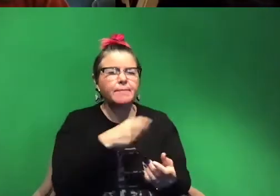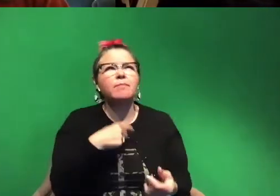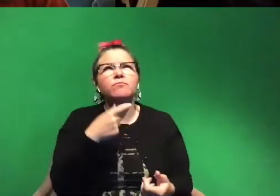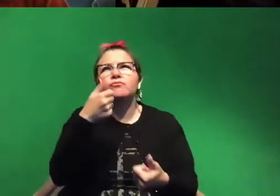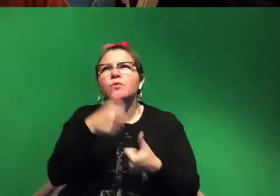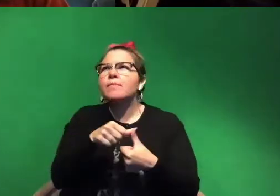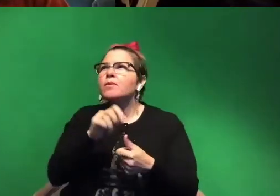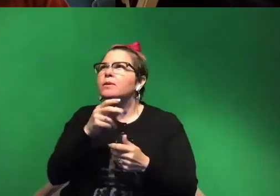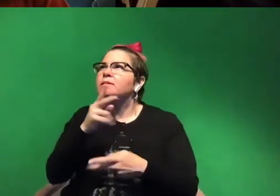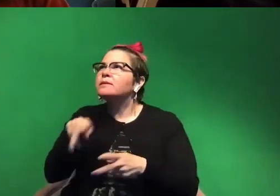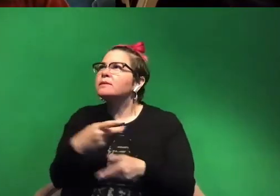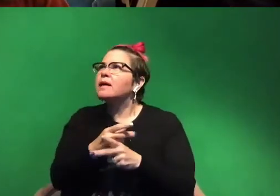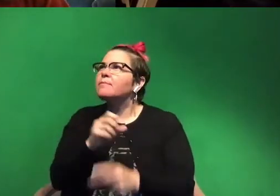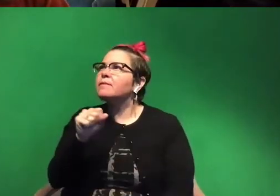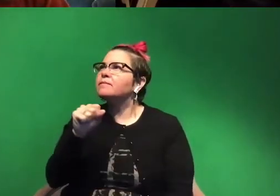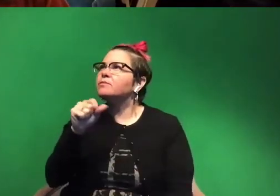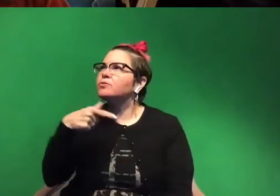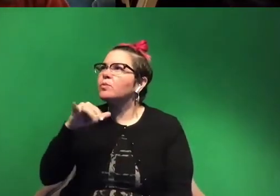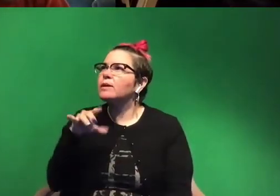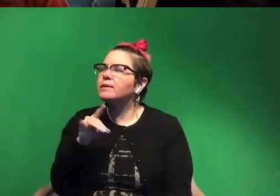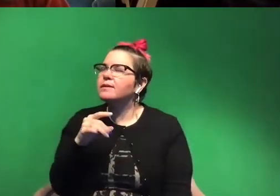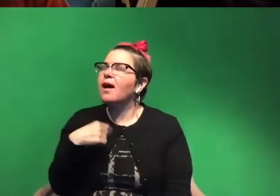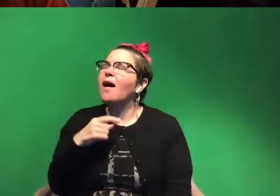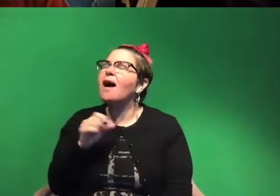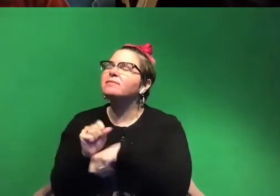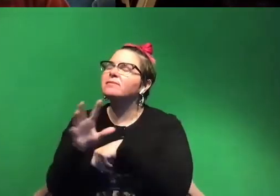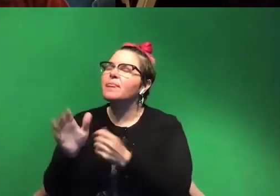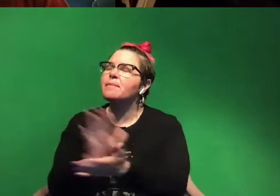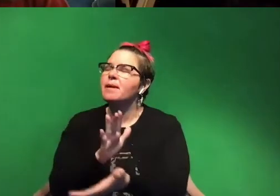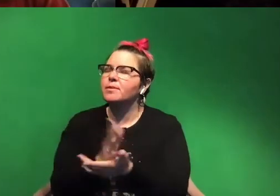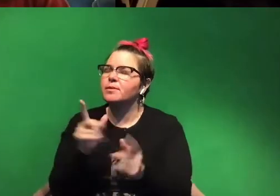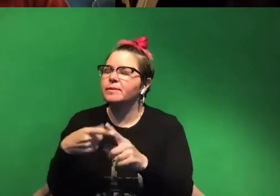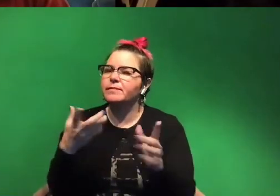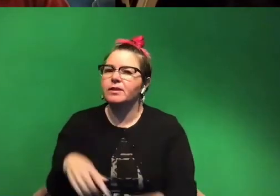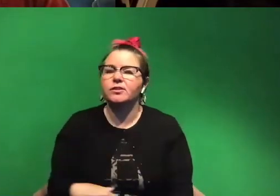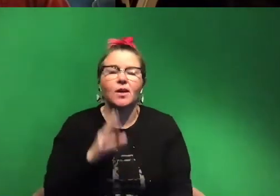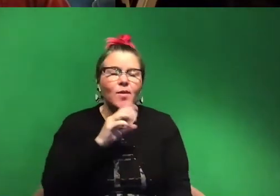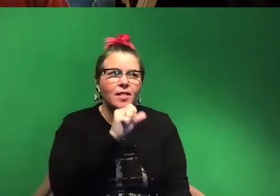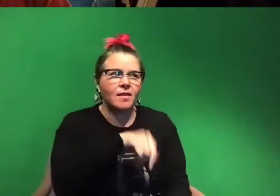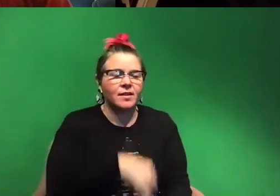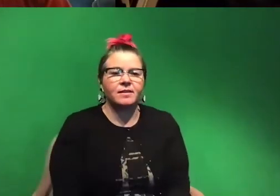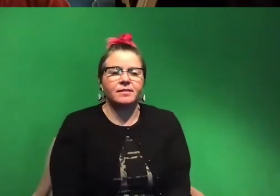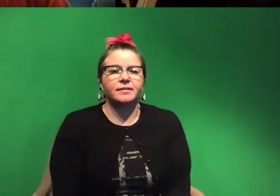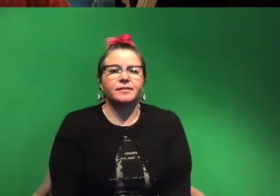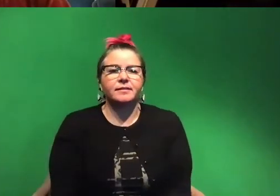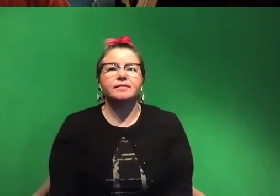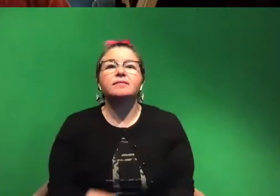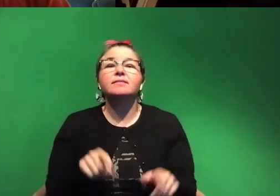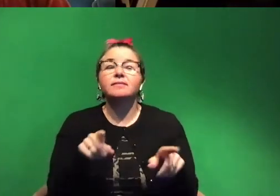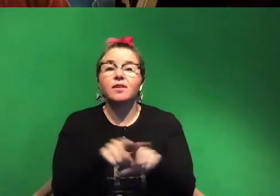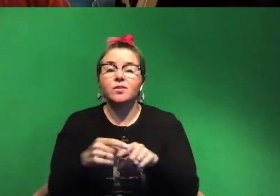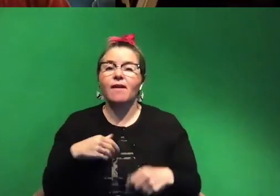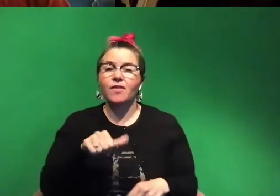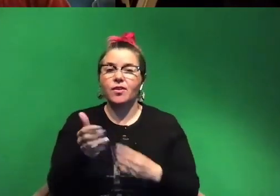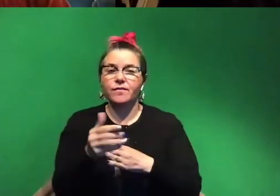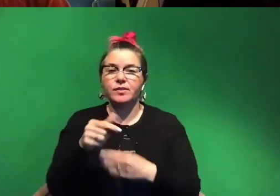type of squid it is. I'll have to send you the paper after this. I would love to learn. And there's even other fishes like the